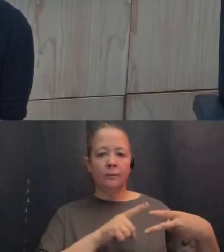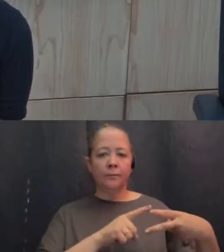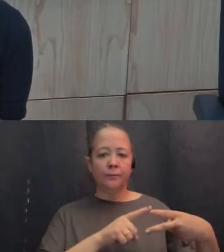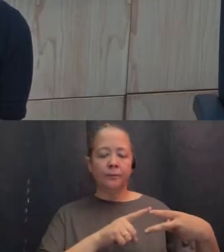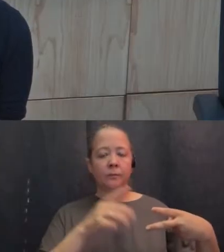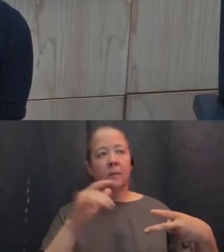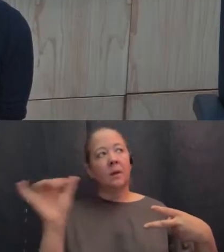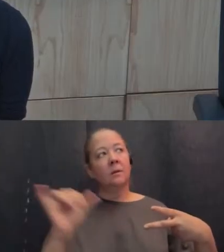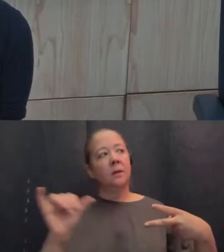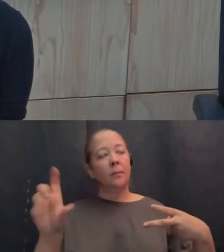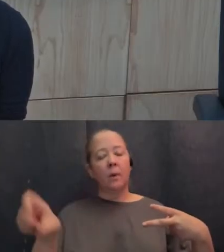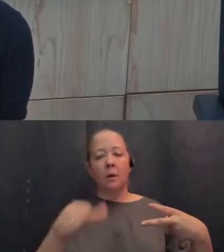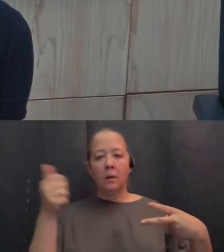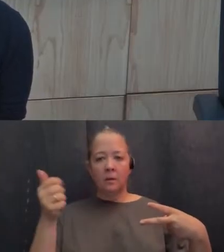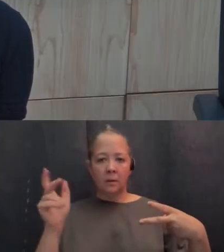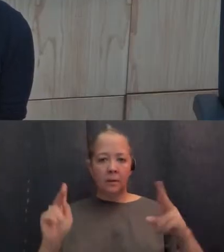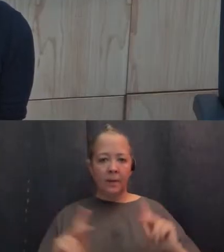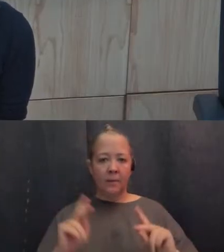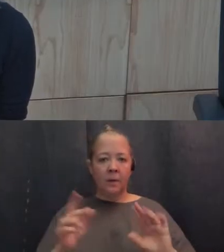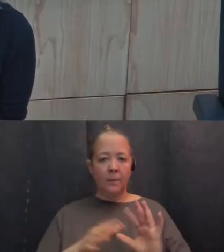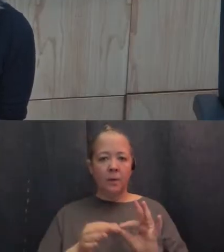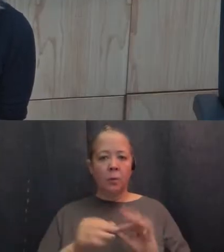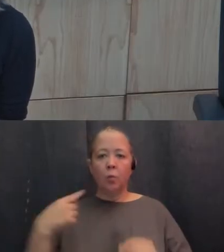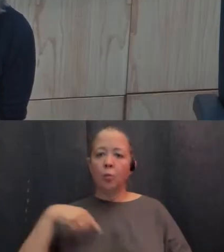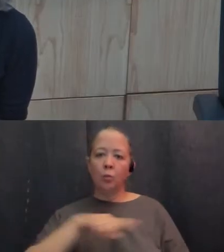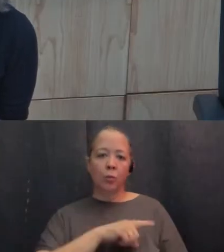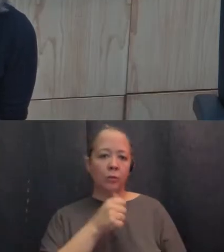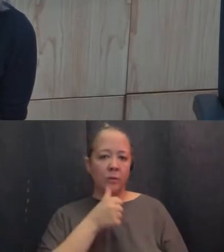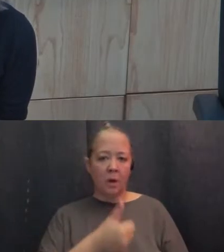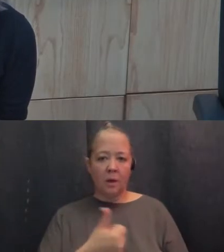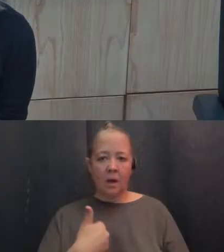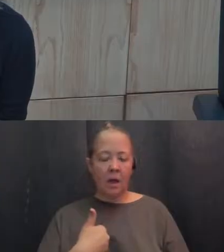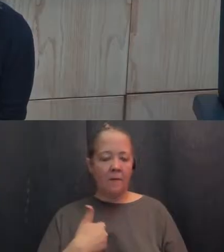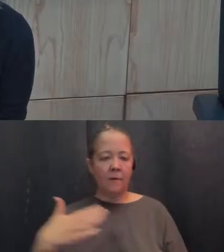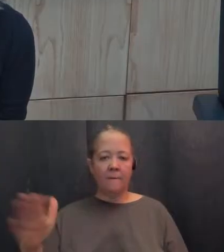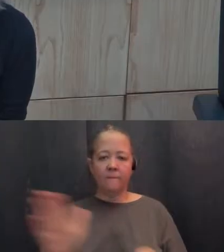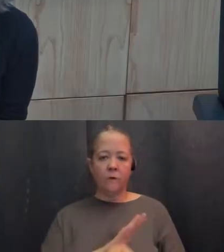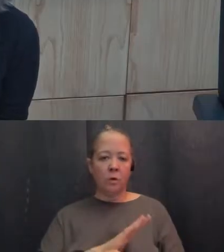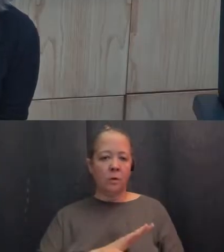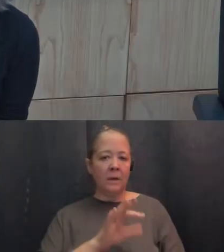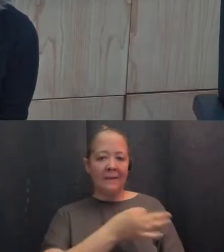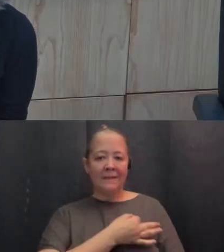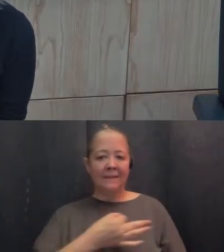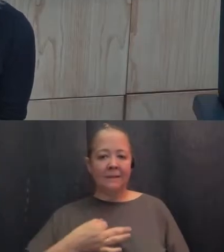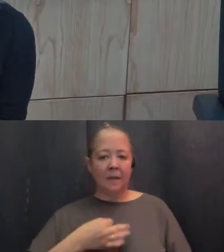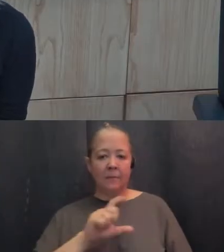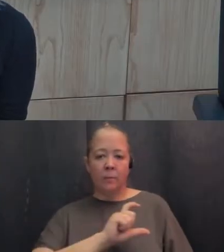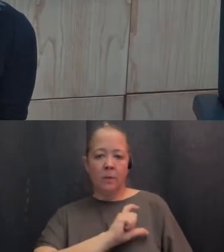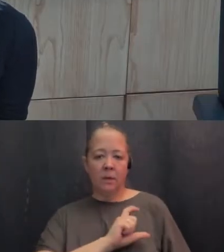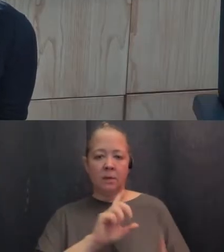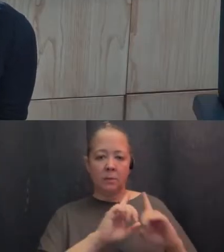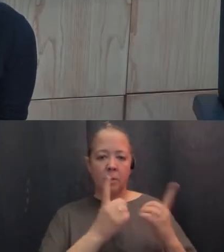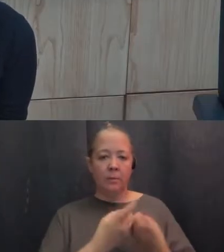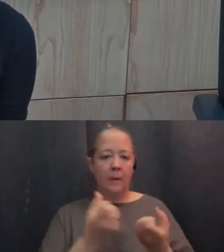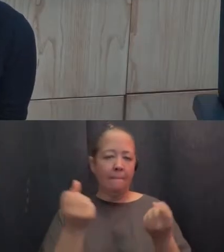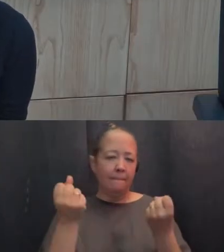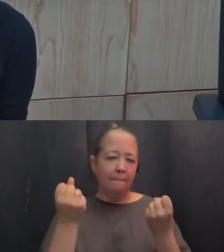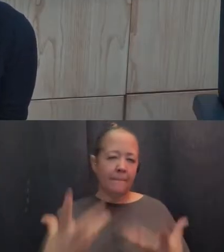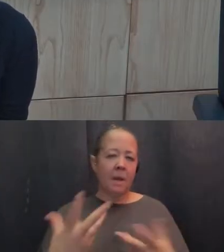have mentioned, we have not had a fully staffed police department in years and